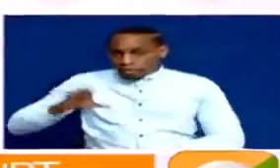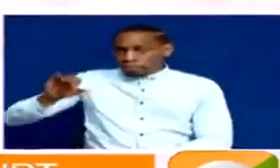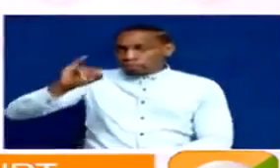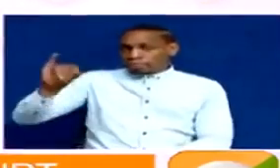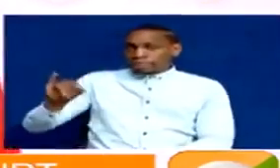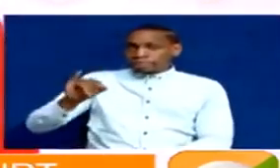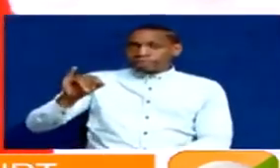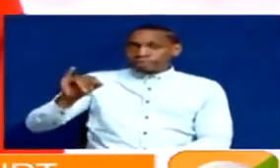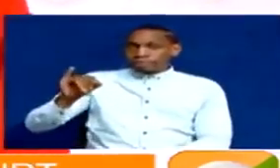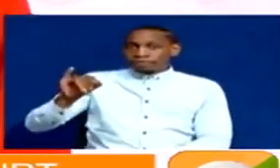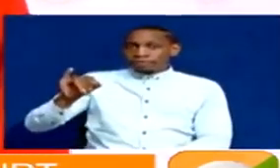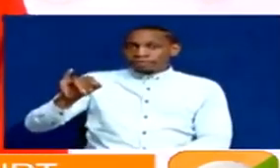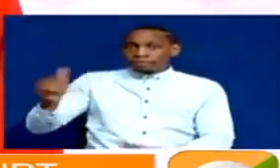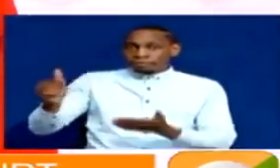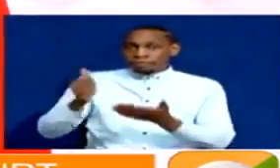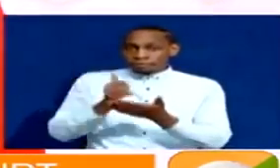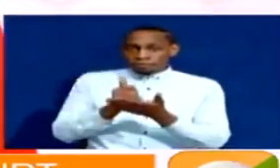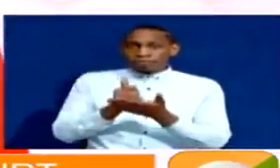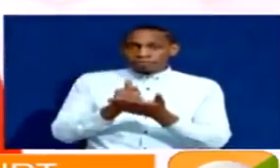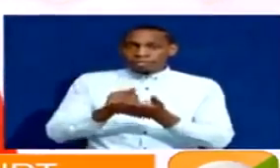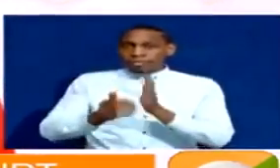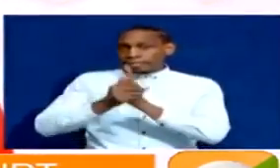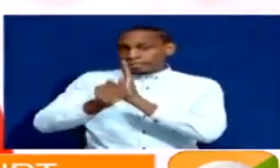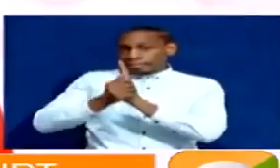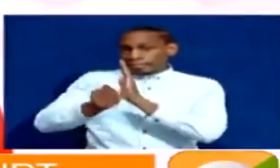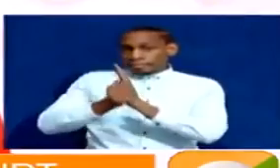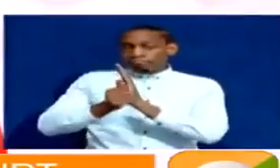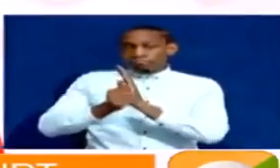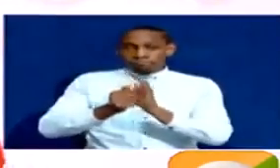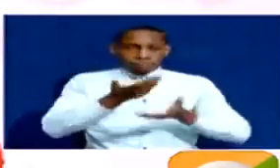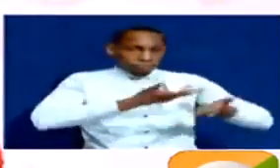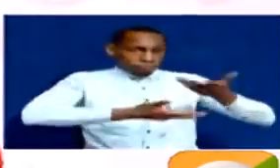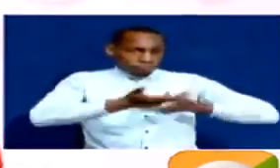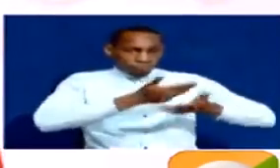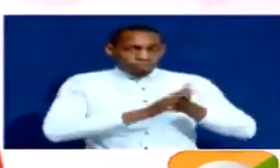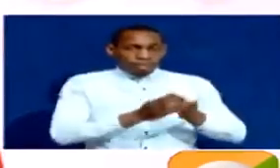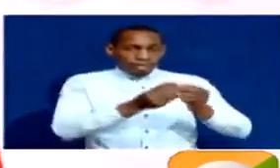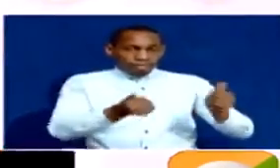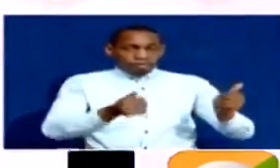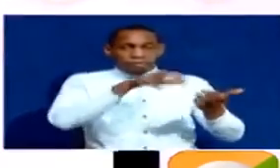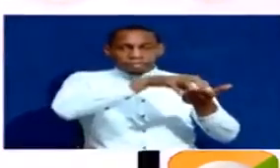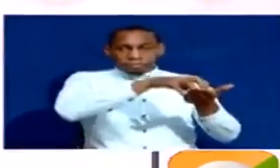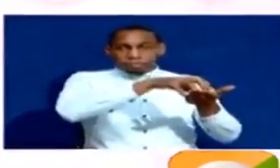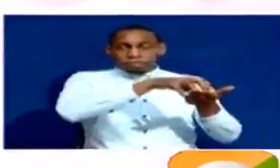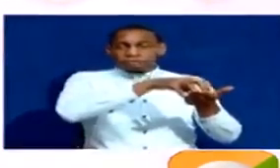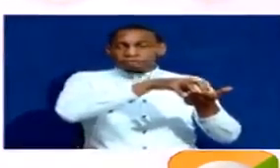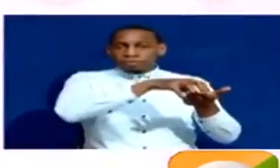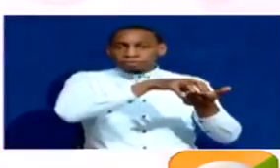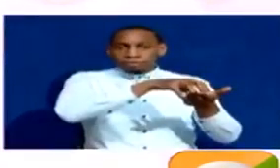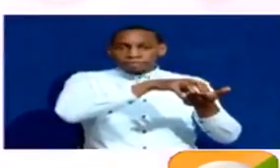Justice will employ her diplomatic skills to bring this stalemate to a